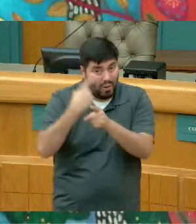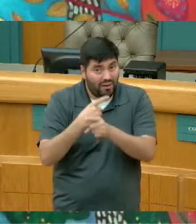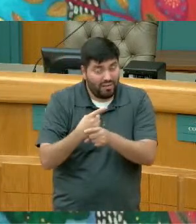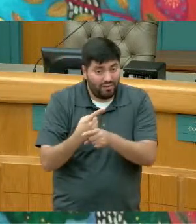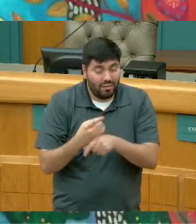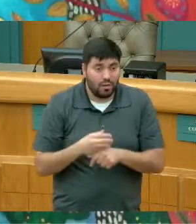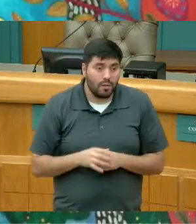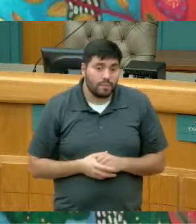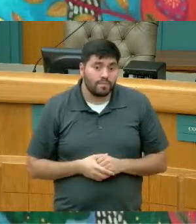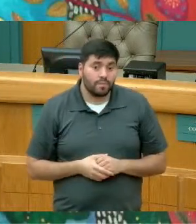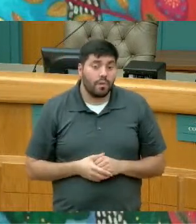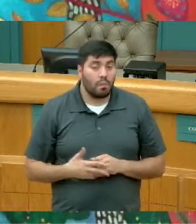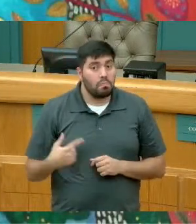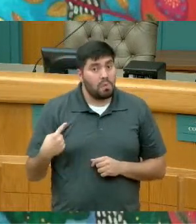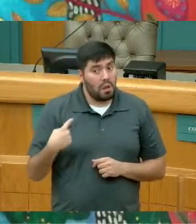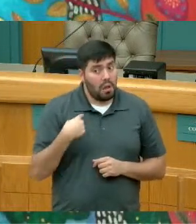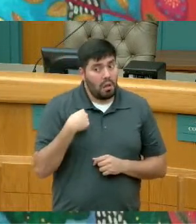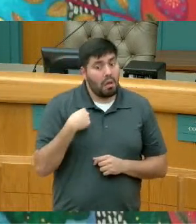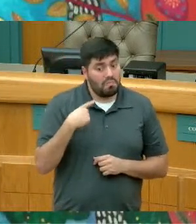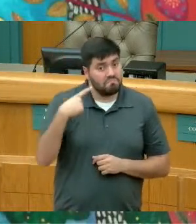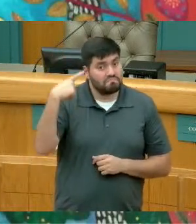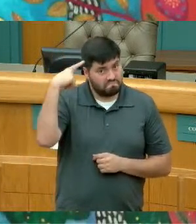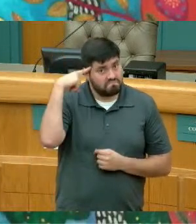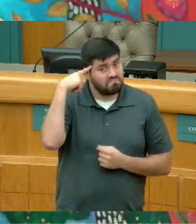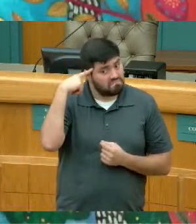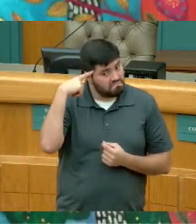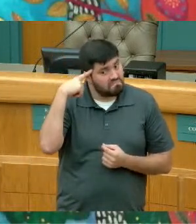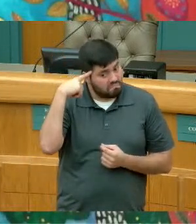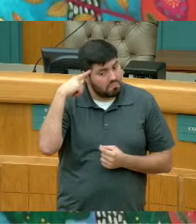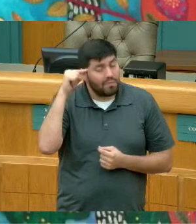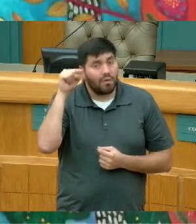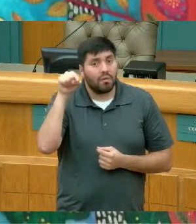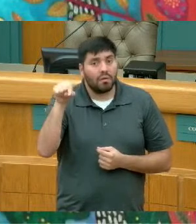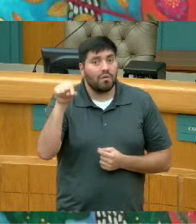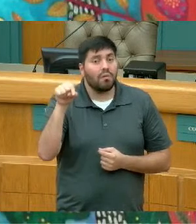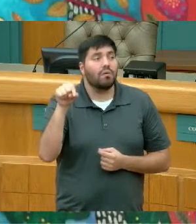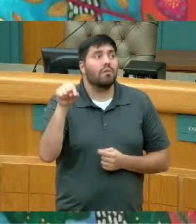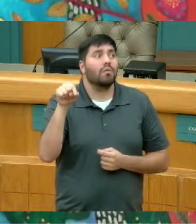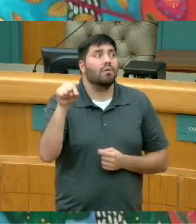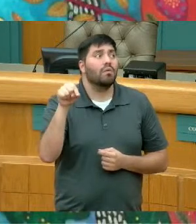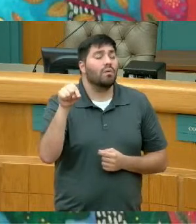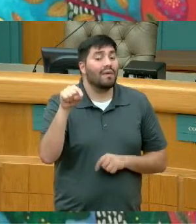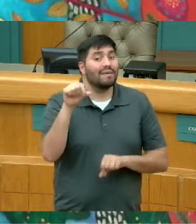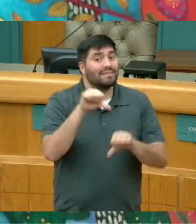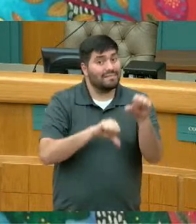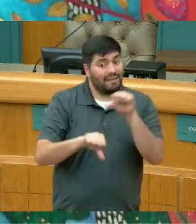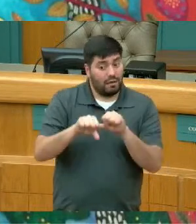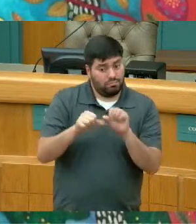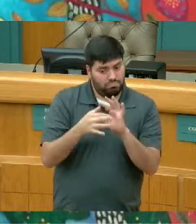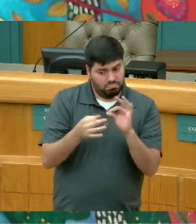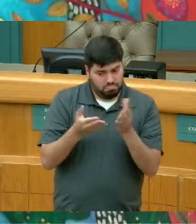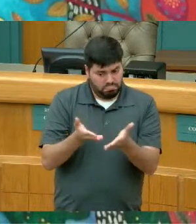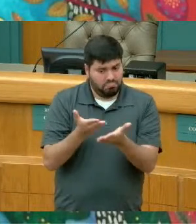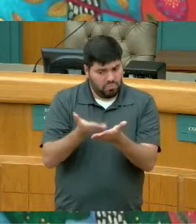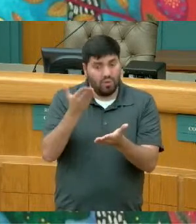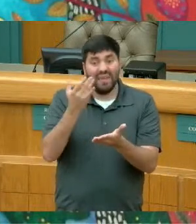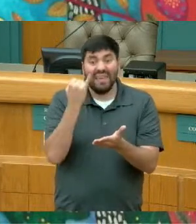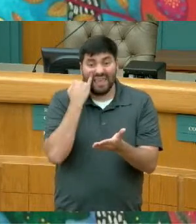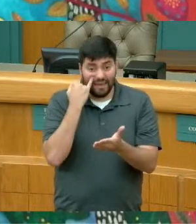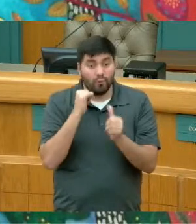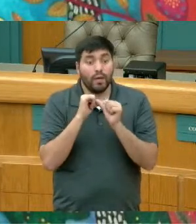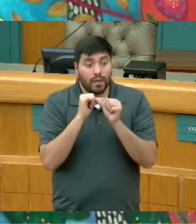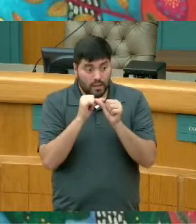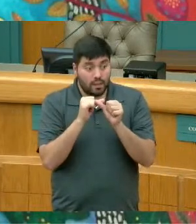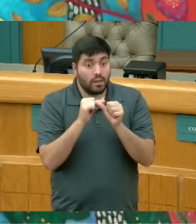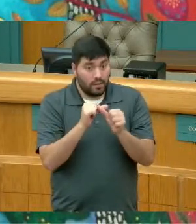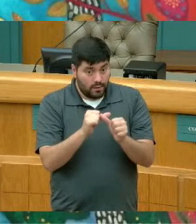high. And I believe that the best science says that if we keep up what we're doing, we're going to